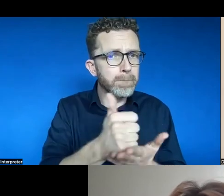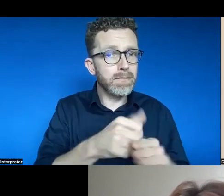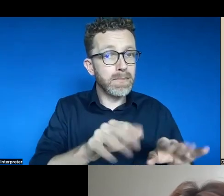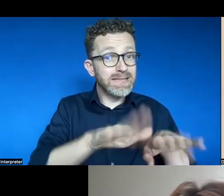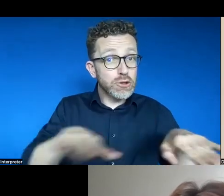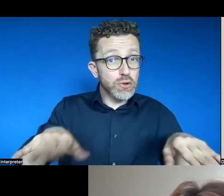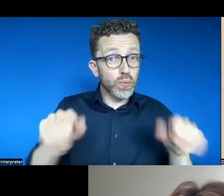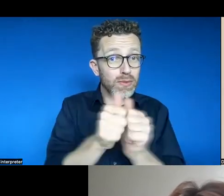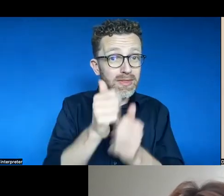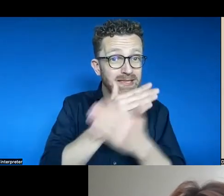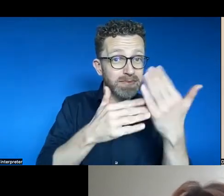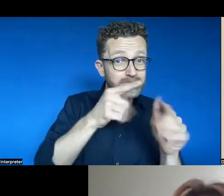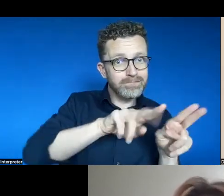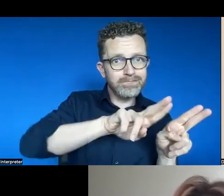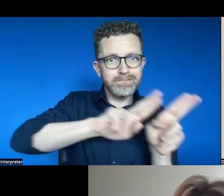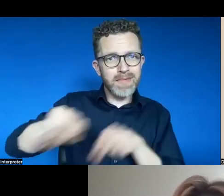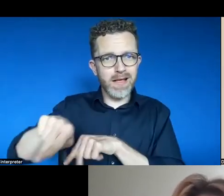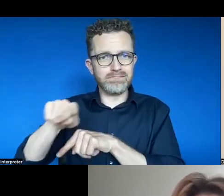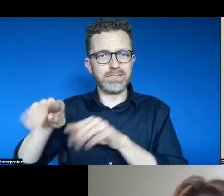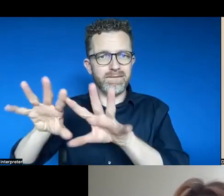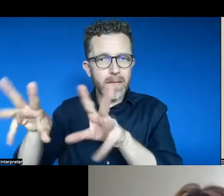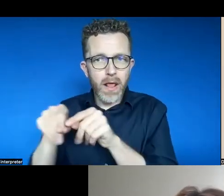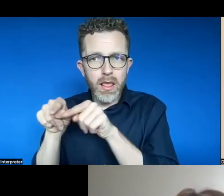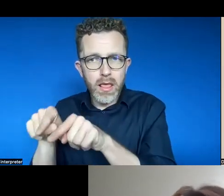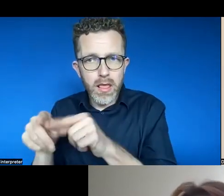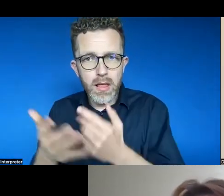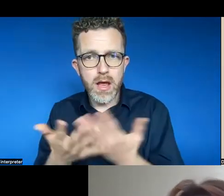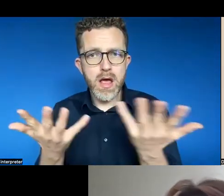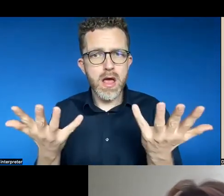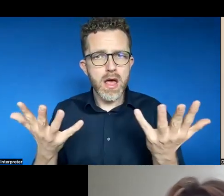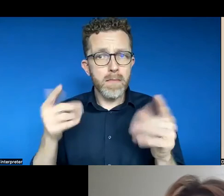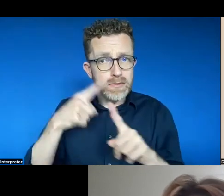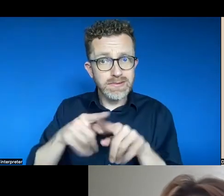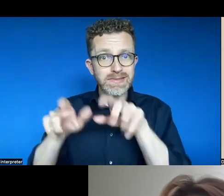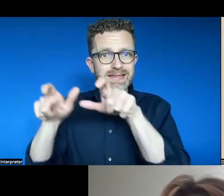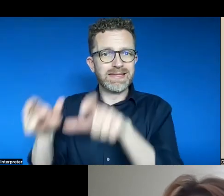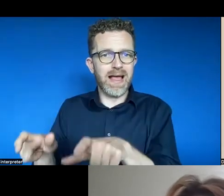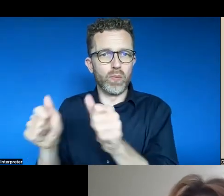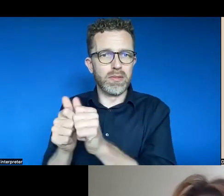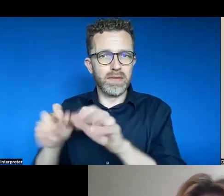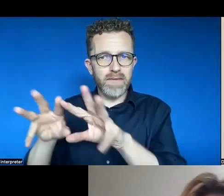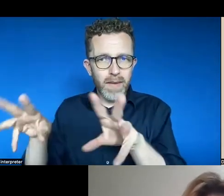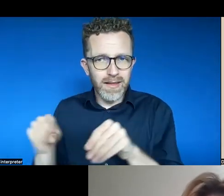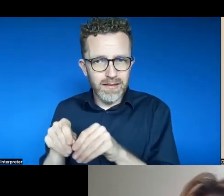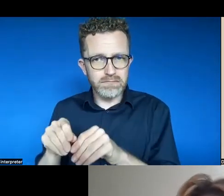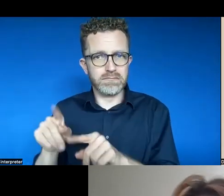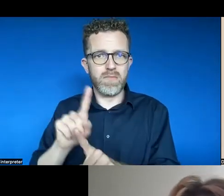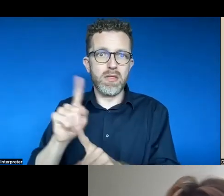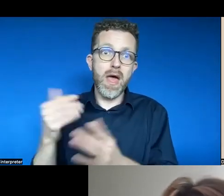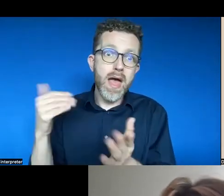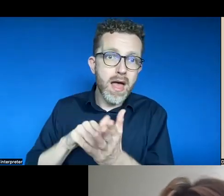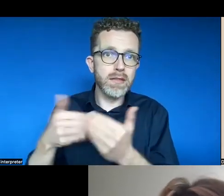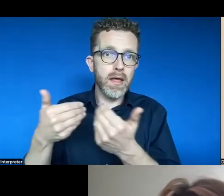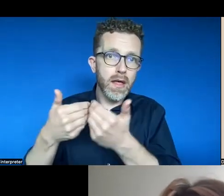to pay attention so much anymore to buy some essential goods or medicines or